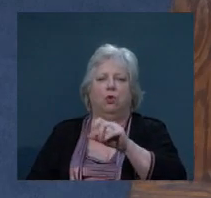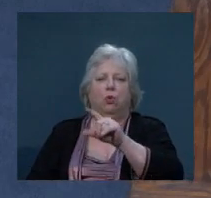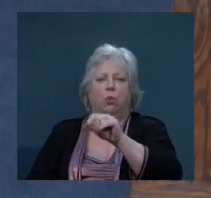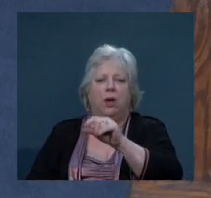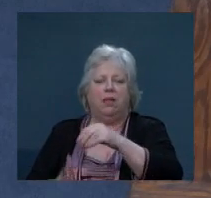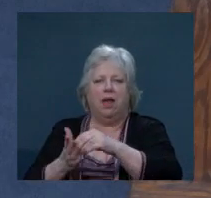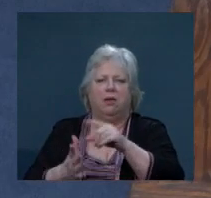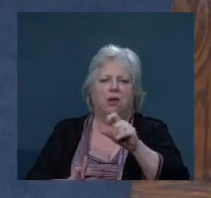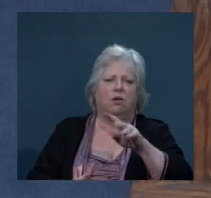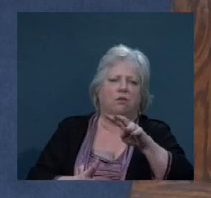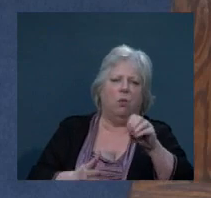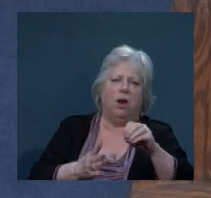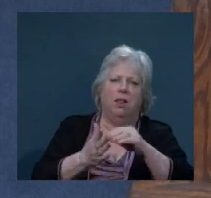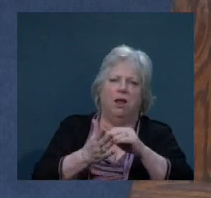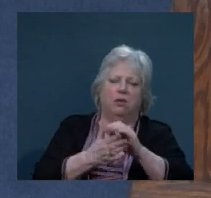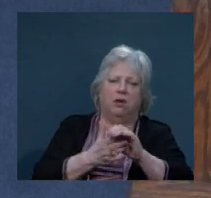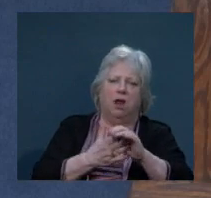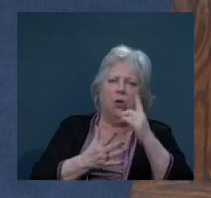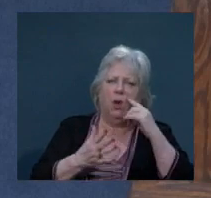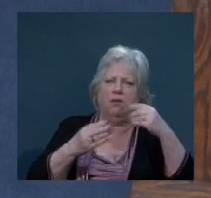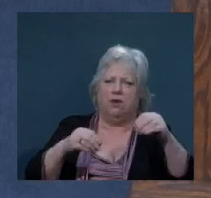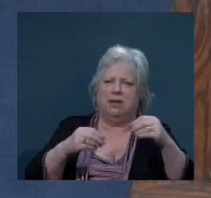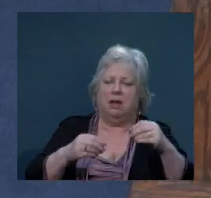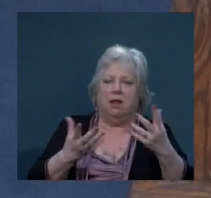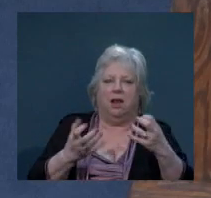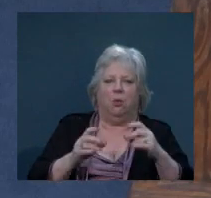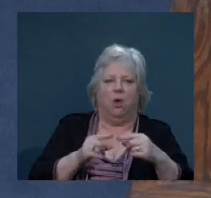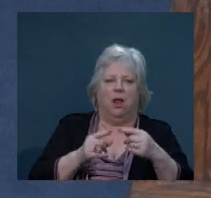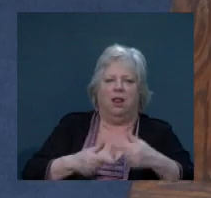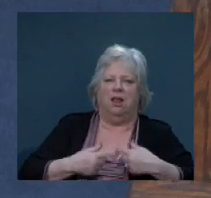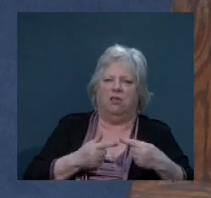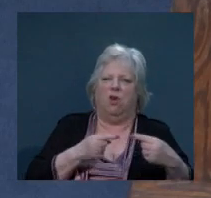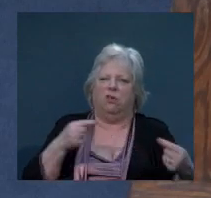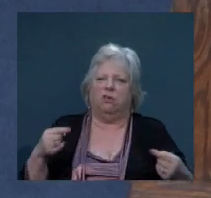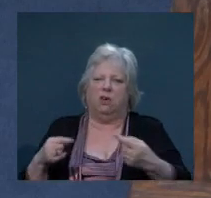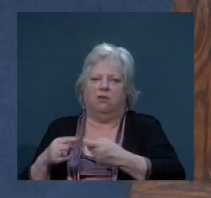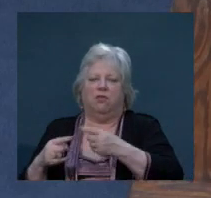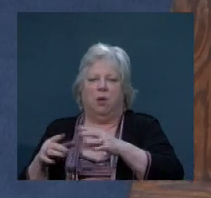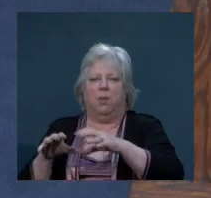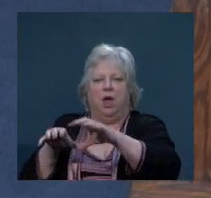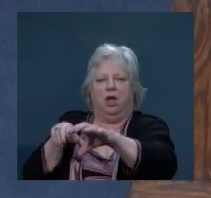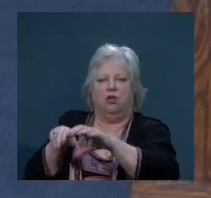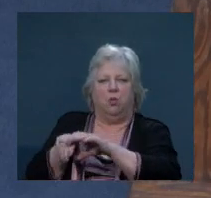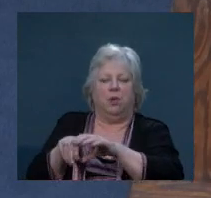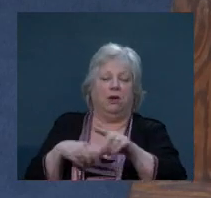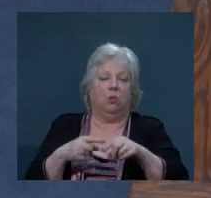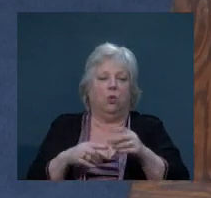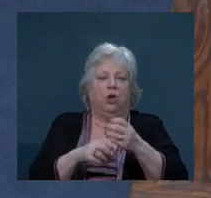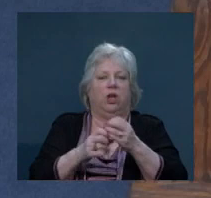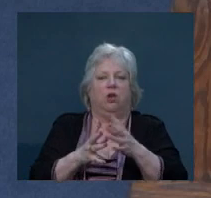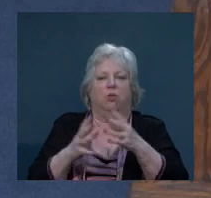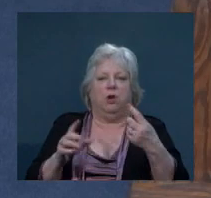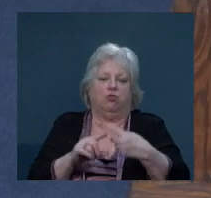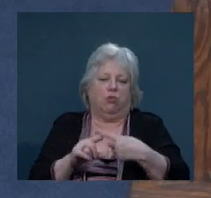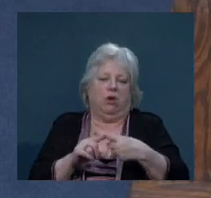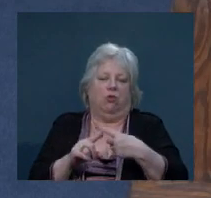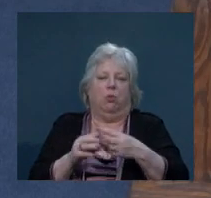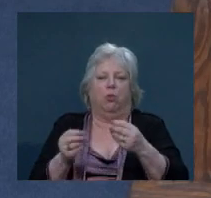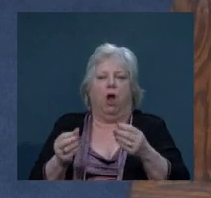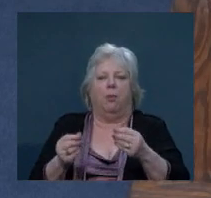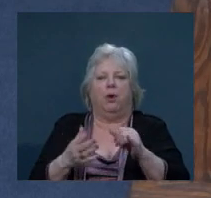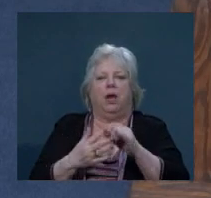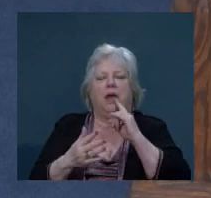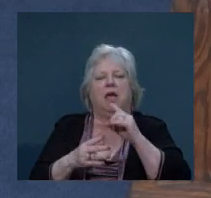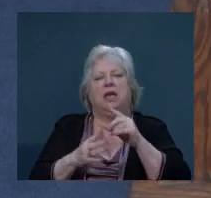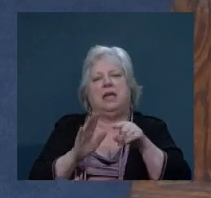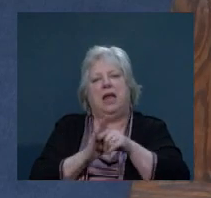houses. Why do you think they're for sale? They don't want to live across the street from a duplex. This duplex, when you get too much rental property in an area, it deteriorates